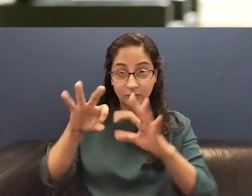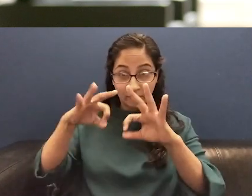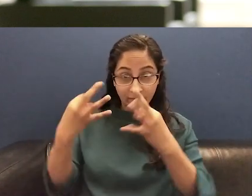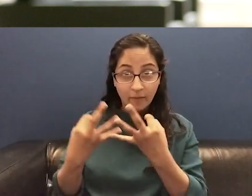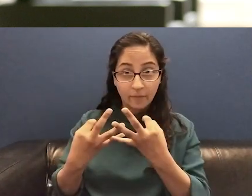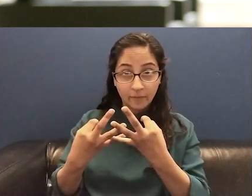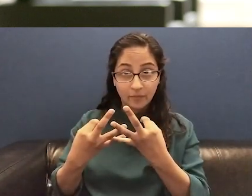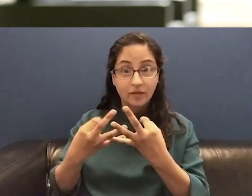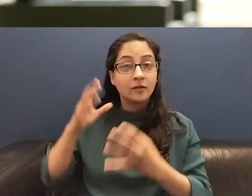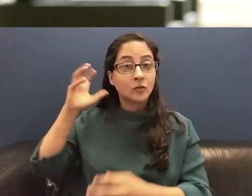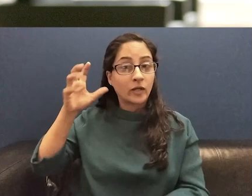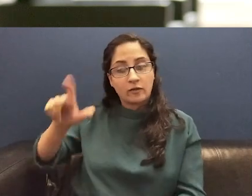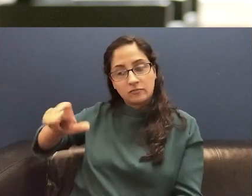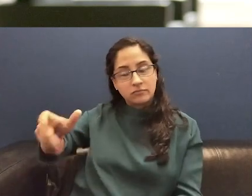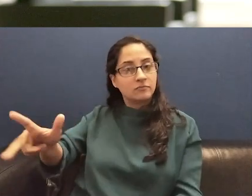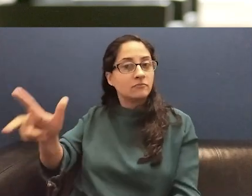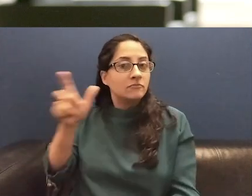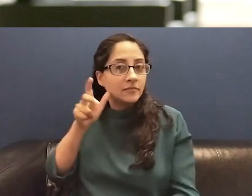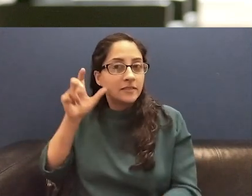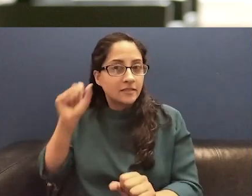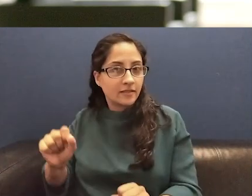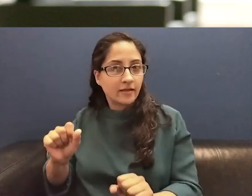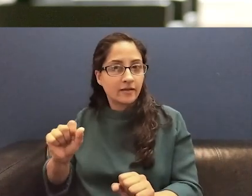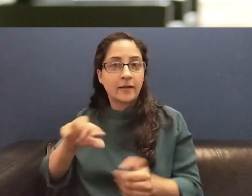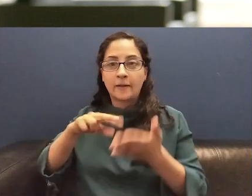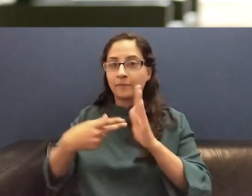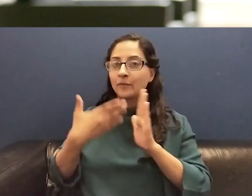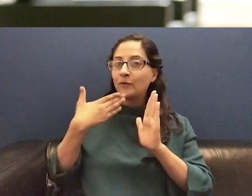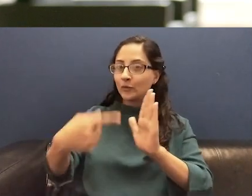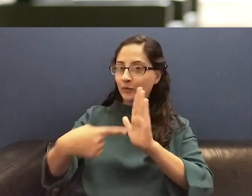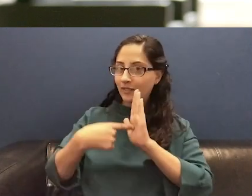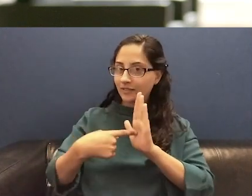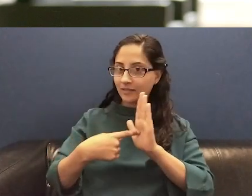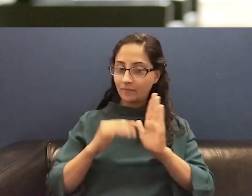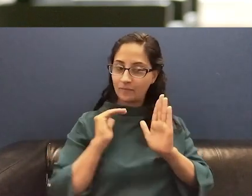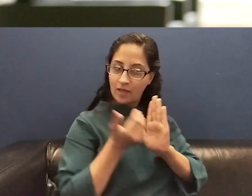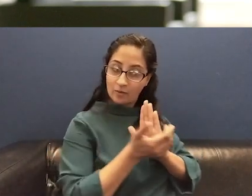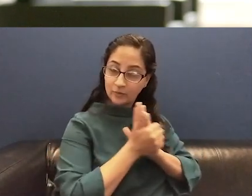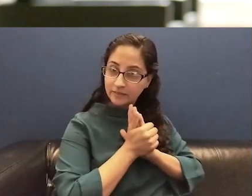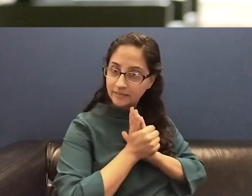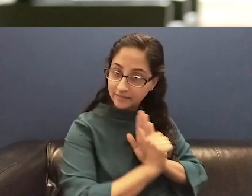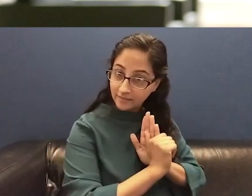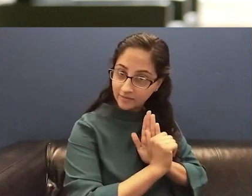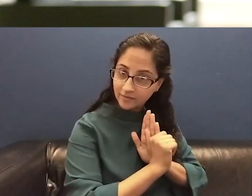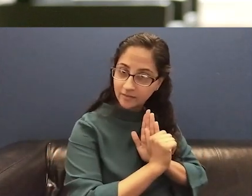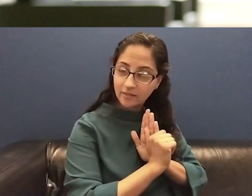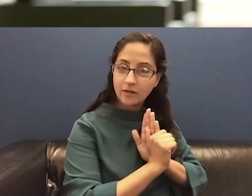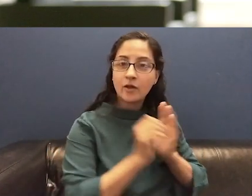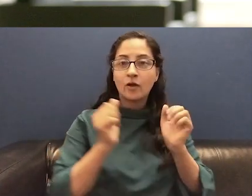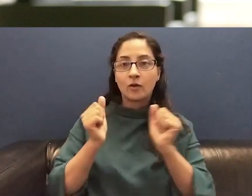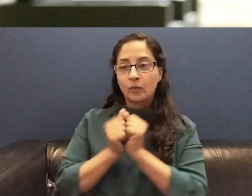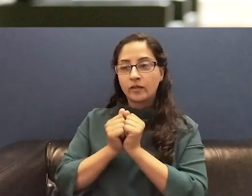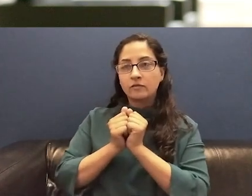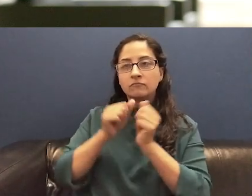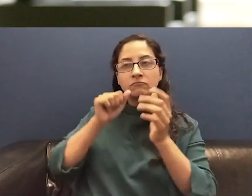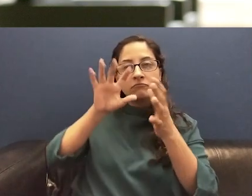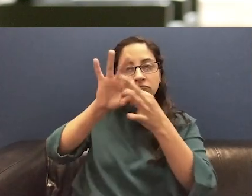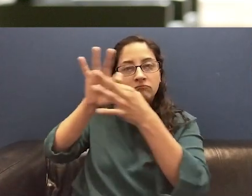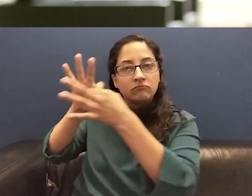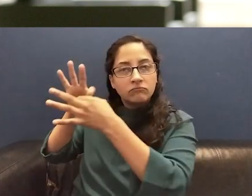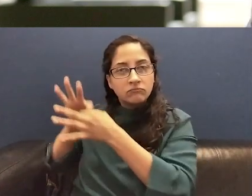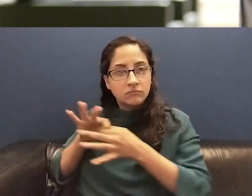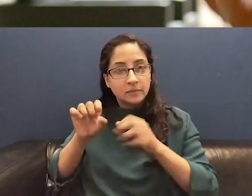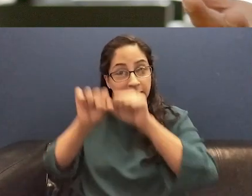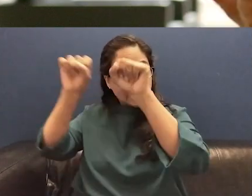where we've been able to take capacity that we've built for years and years and years, use that capacity to quickly pivot